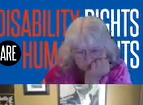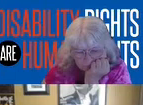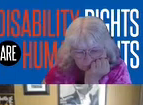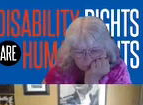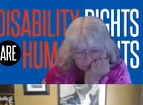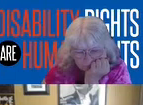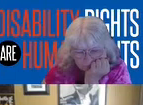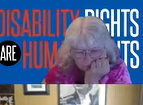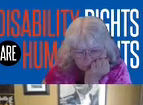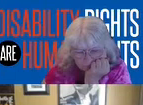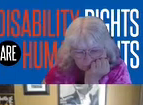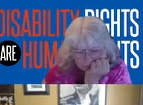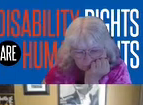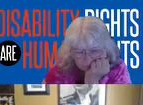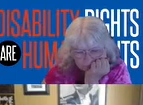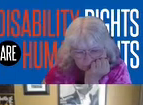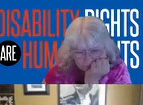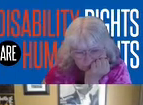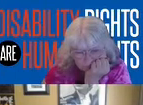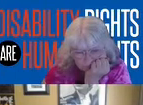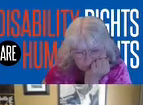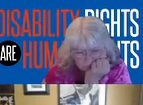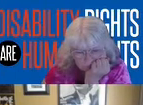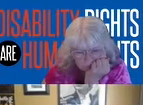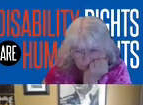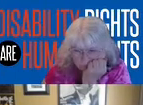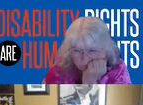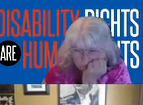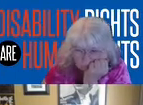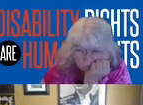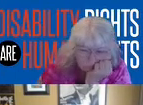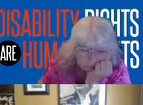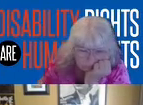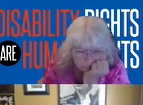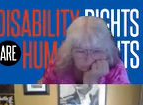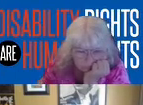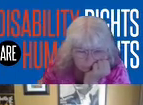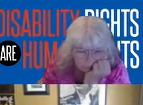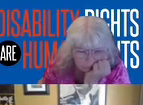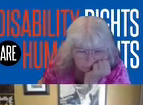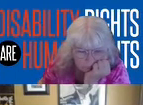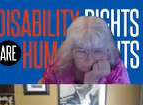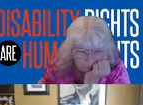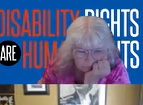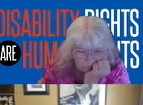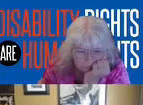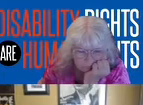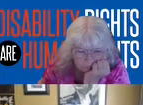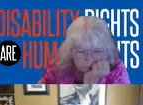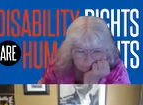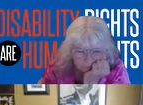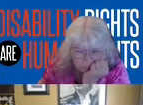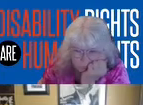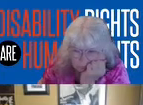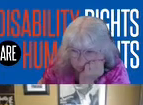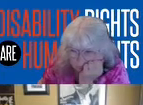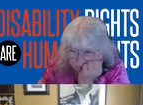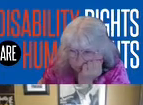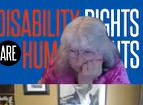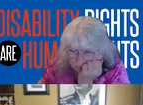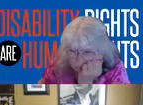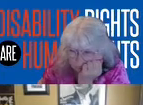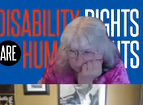that you can use them, that you can enact them for your meeting, it's a great resource here. They talk about their process. They